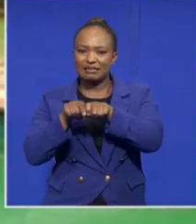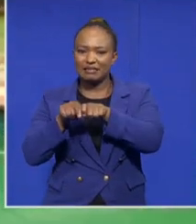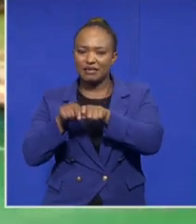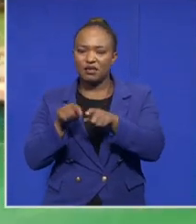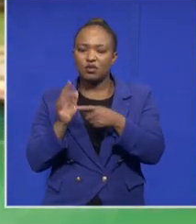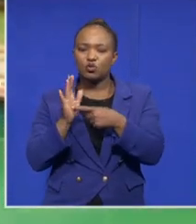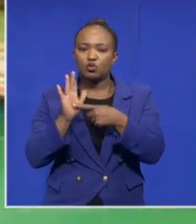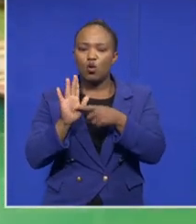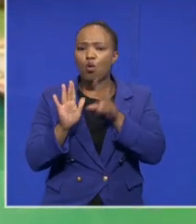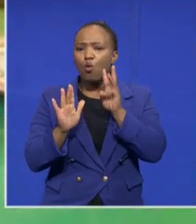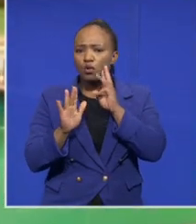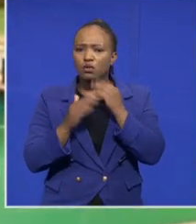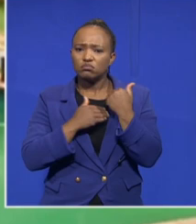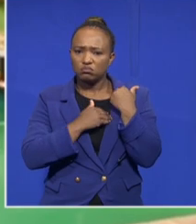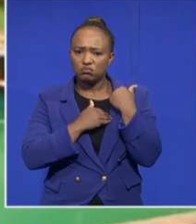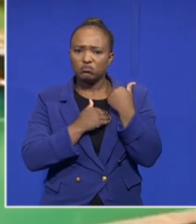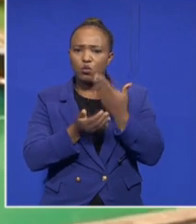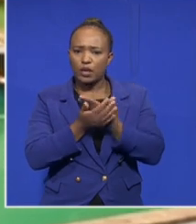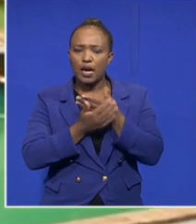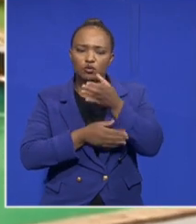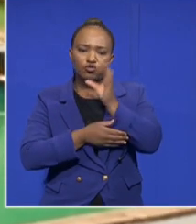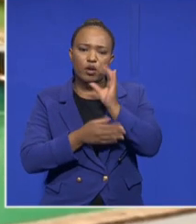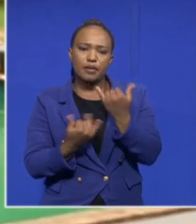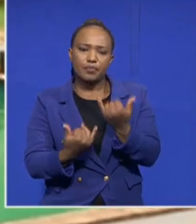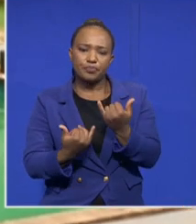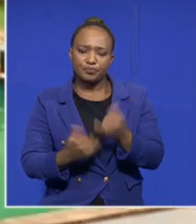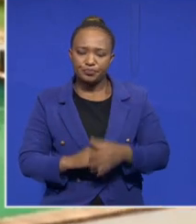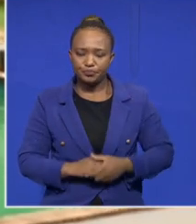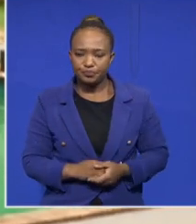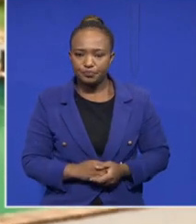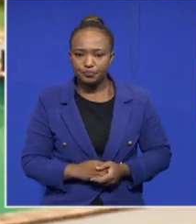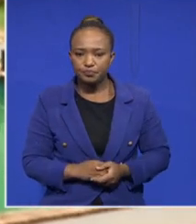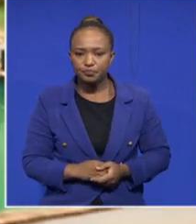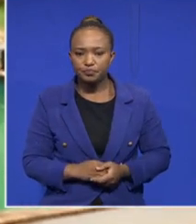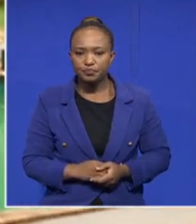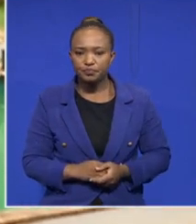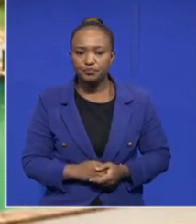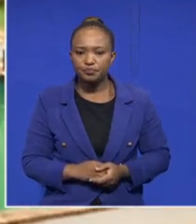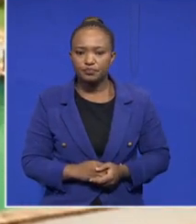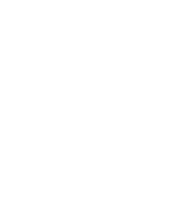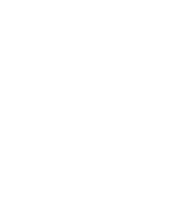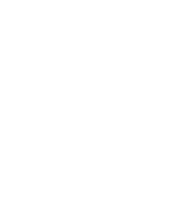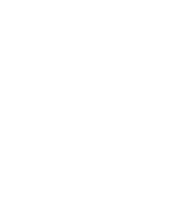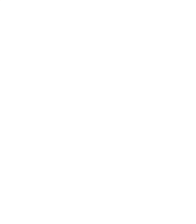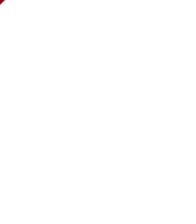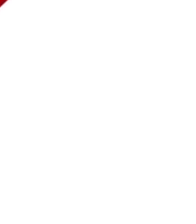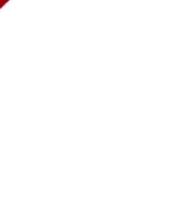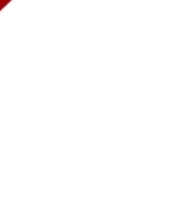water is safe to drink. Tebogo, Phakedi, SABC News, Koster.